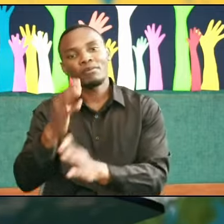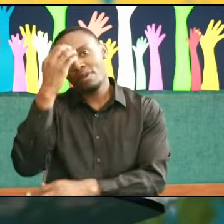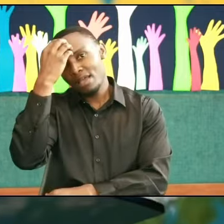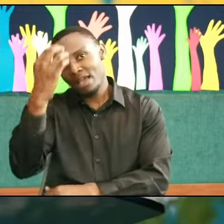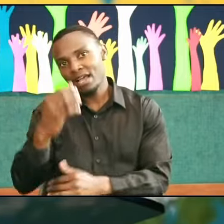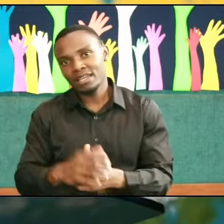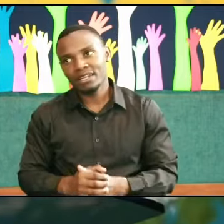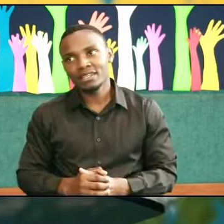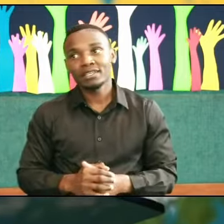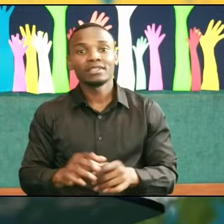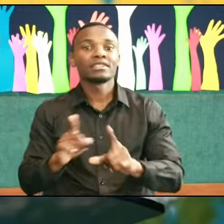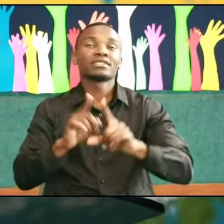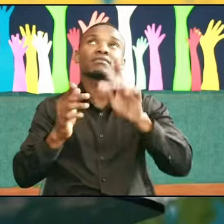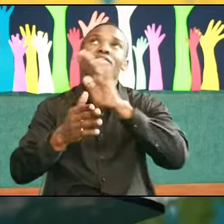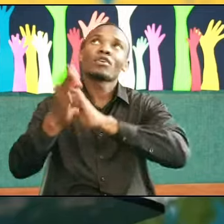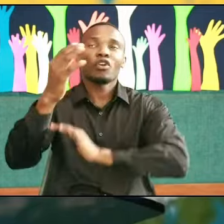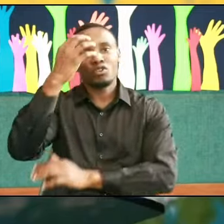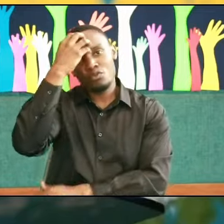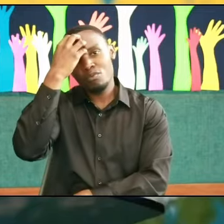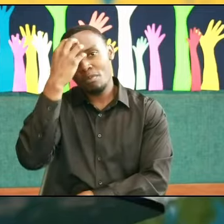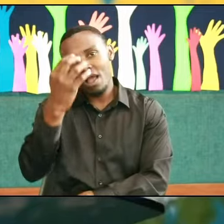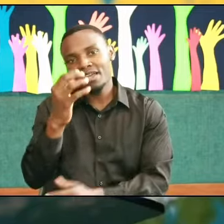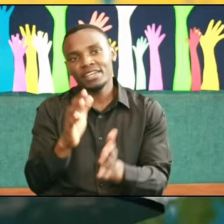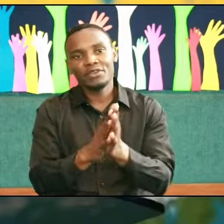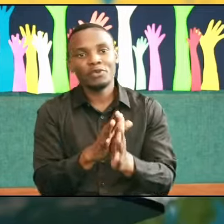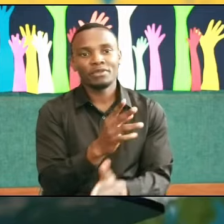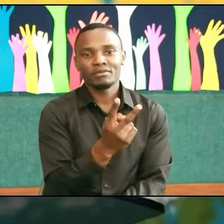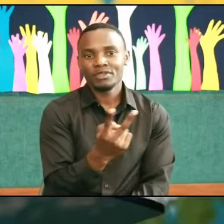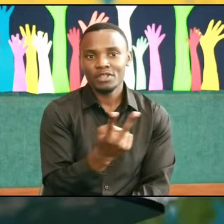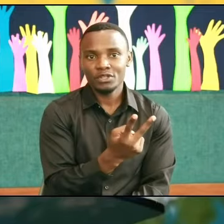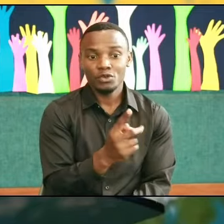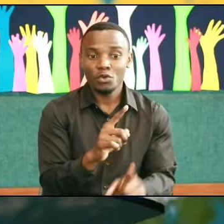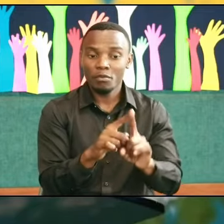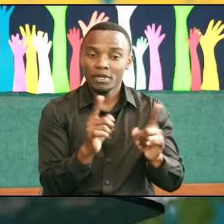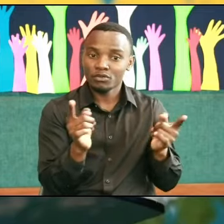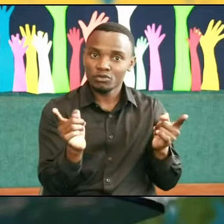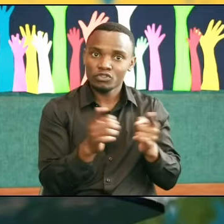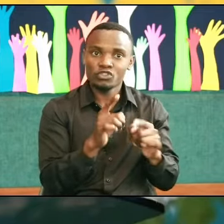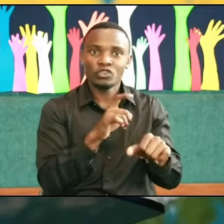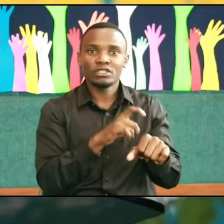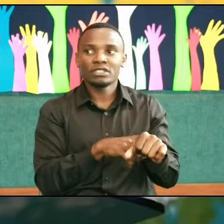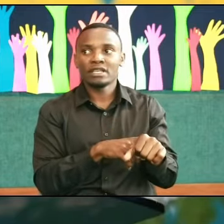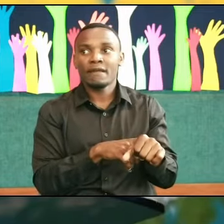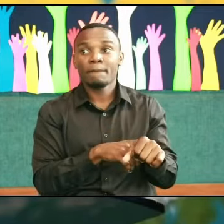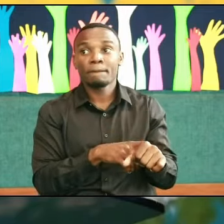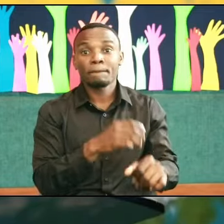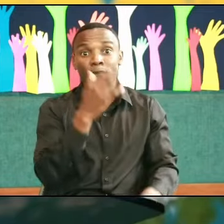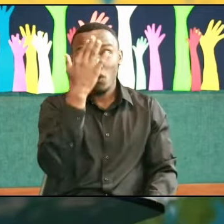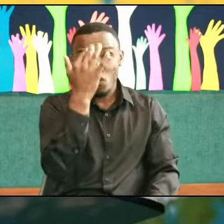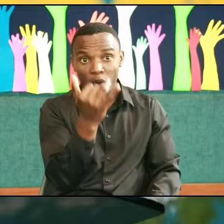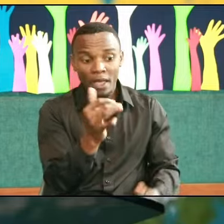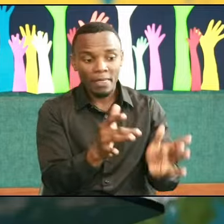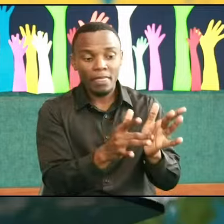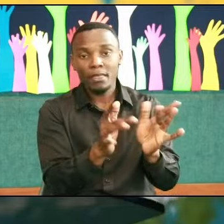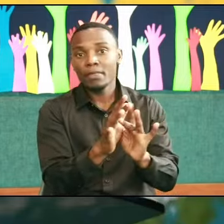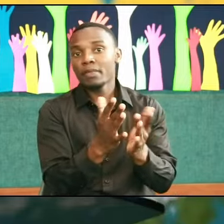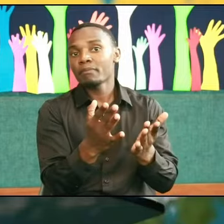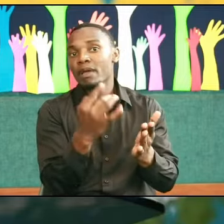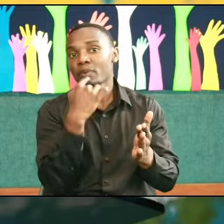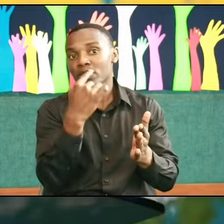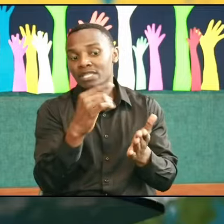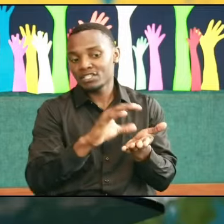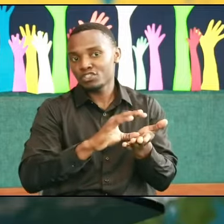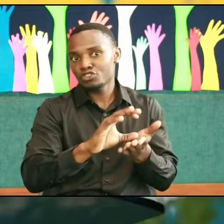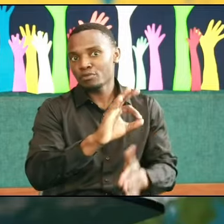God was so angry at Adam and Eve, but it was for a what? For a moment. For the Bible tells me in chapter